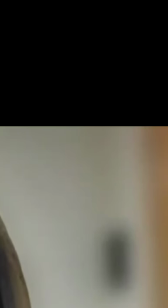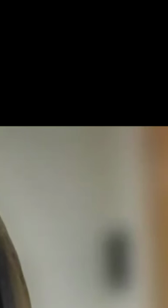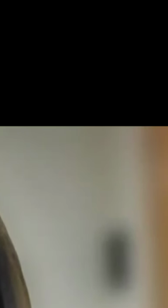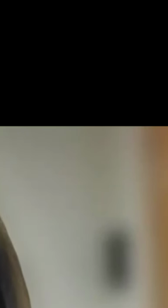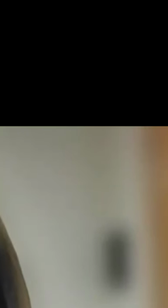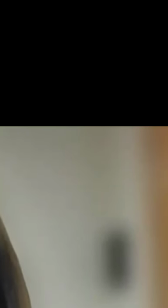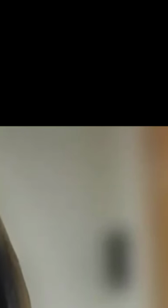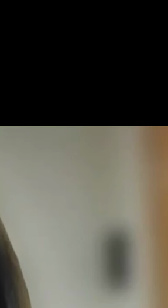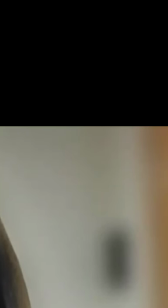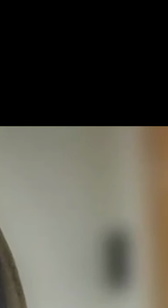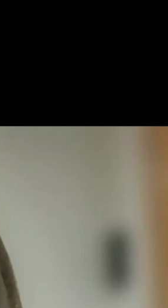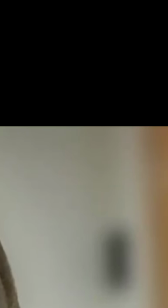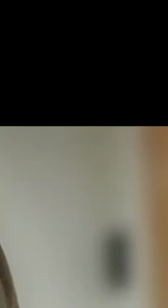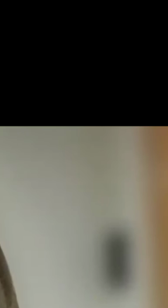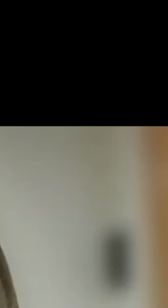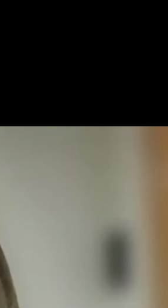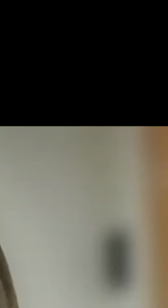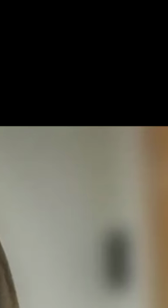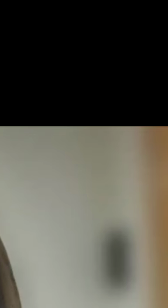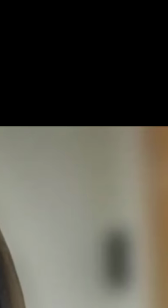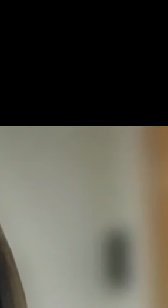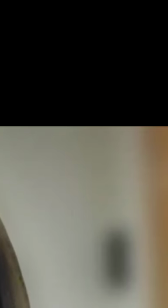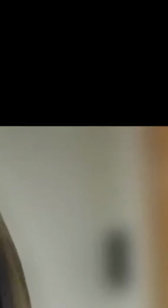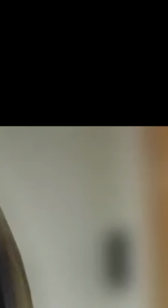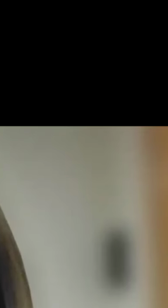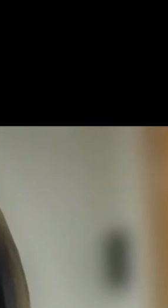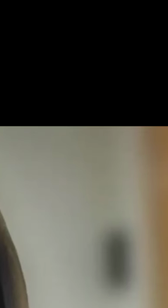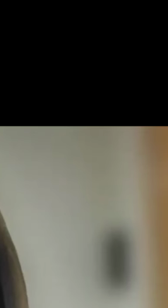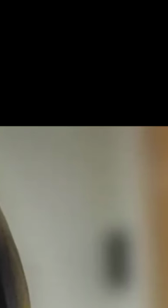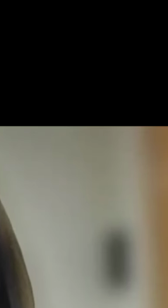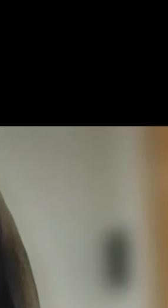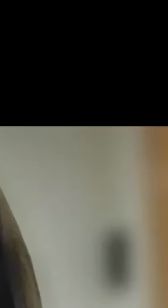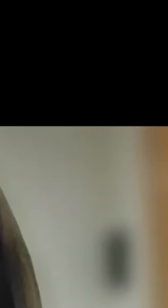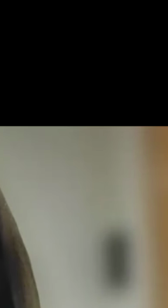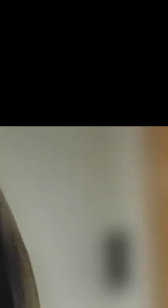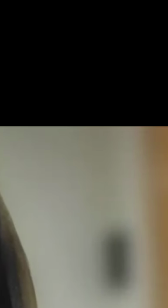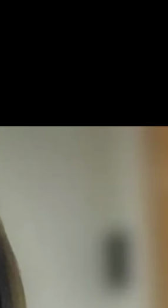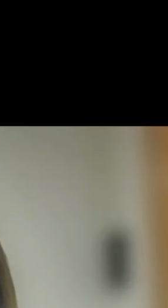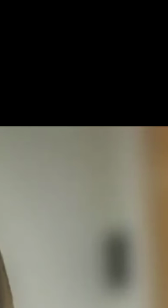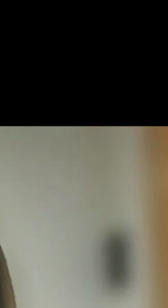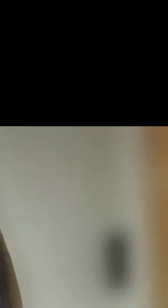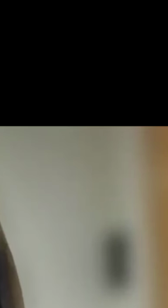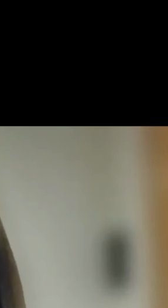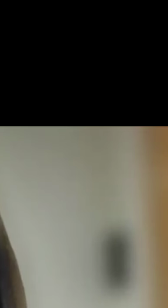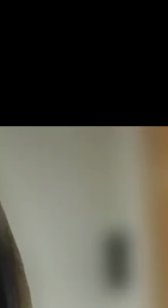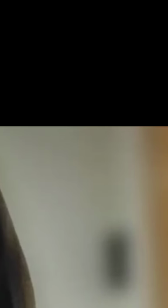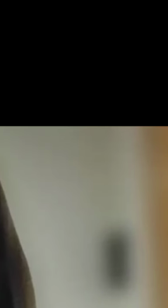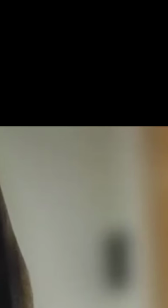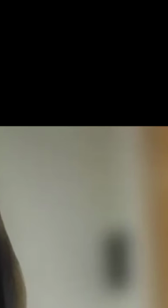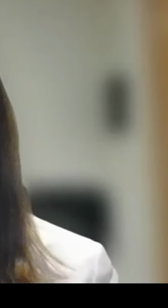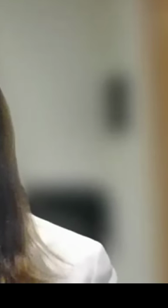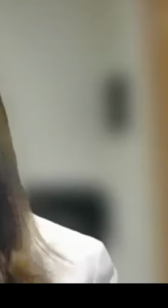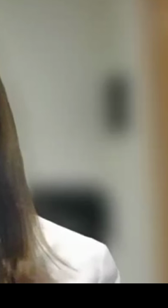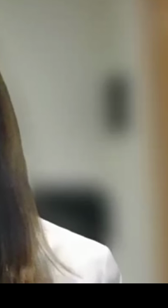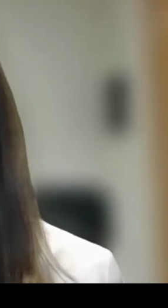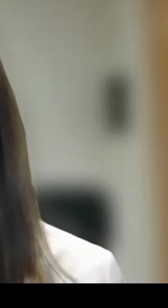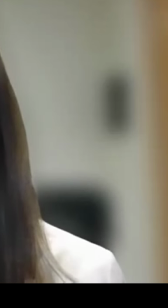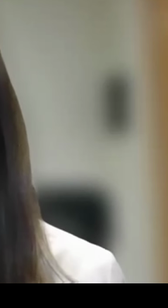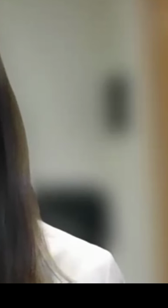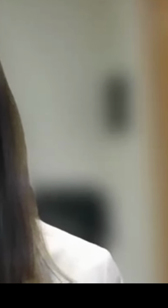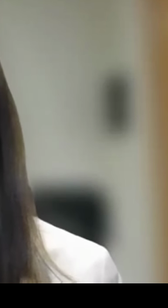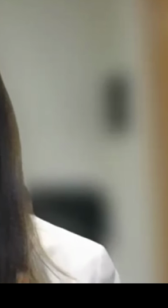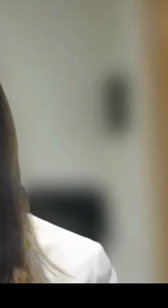And since we are running out of time, I'm going then to pass the floor to Piedad Huerta. She's the